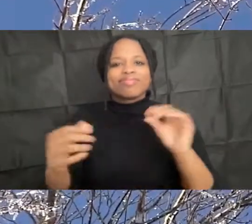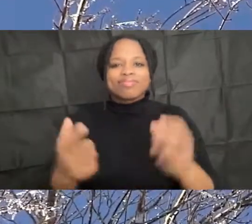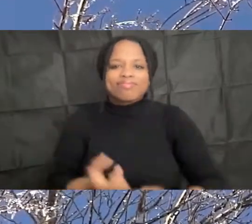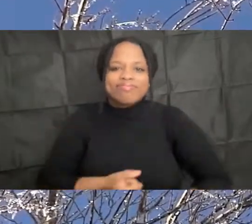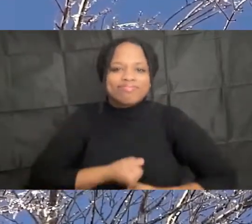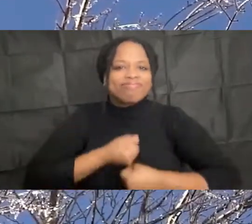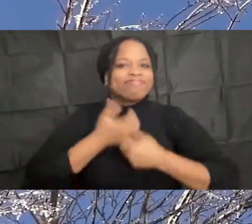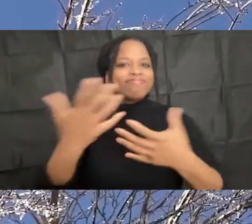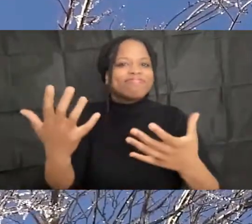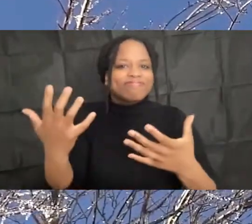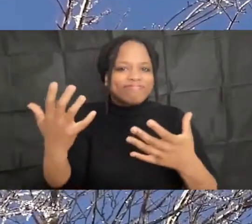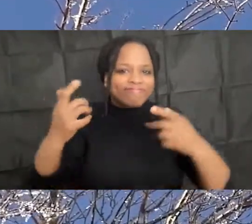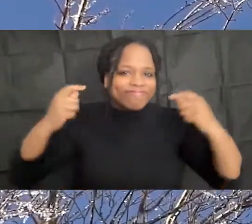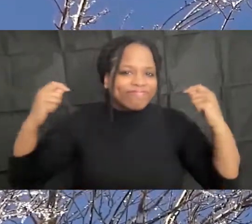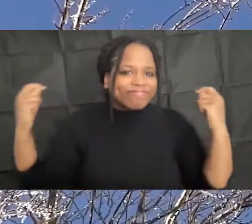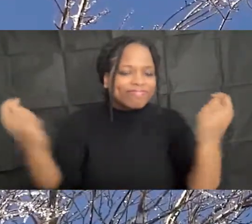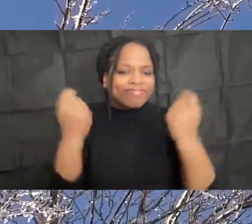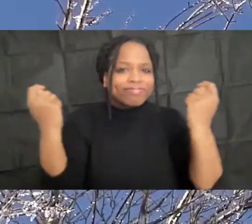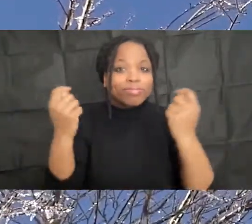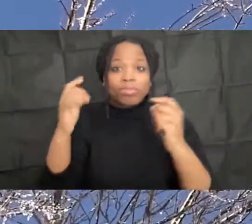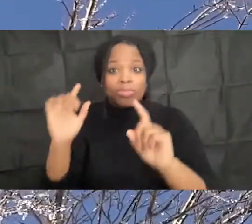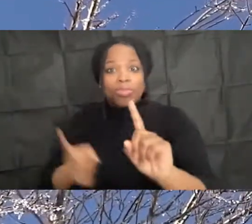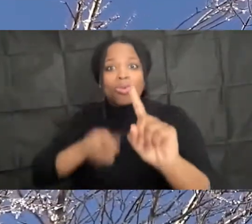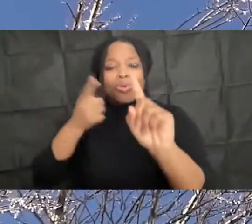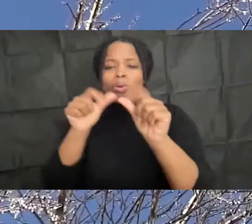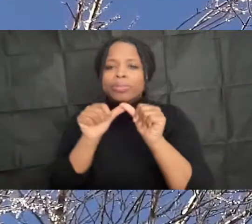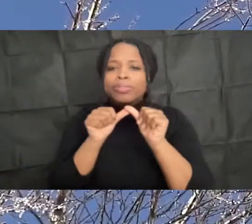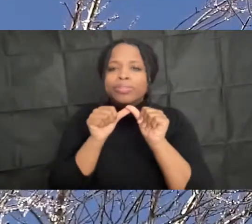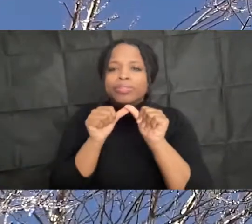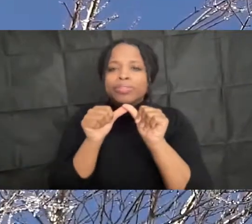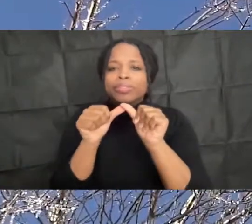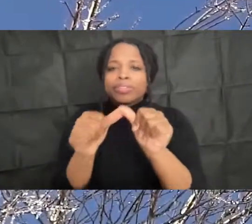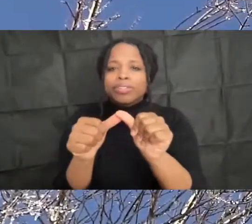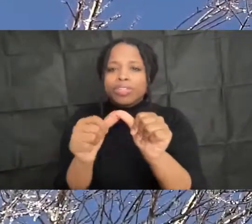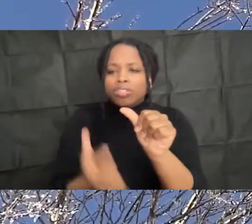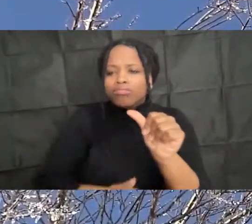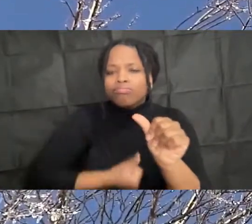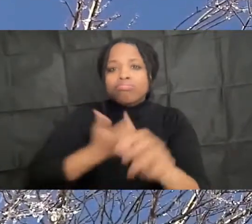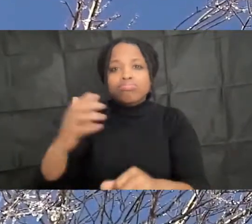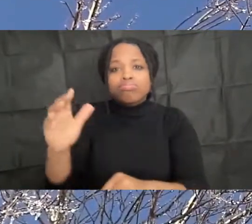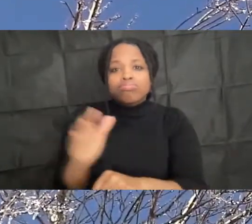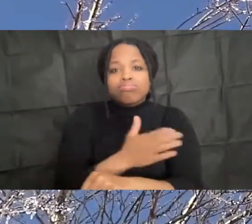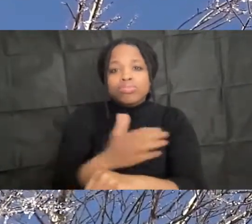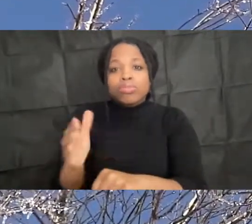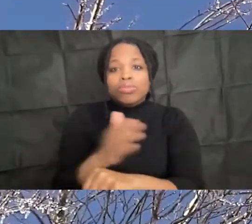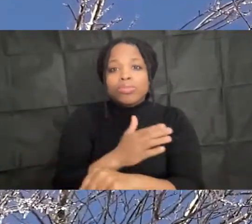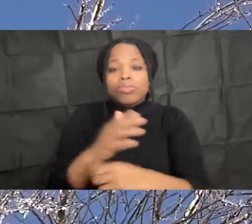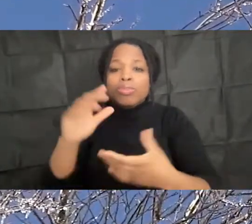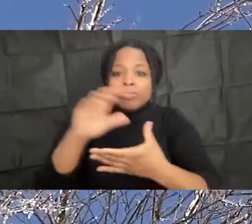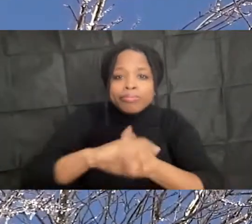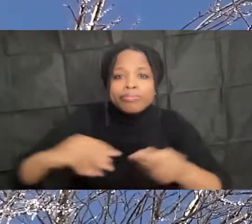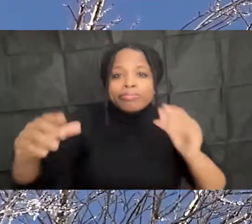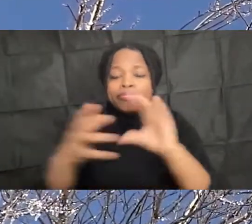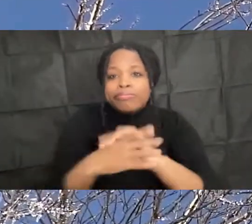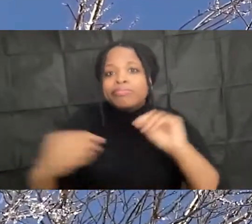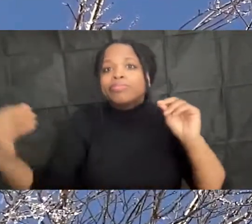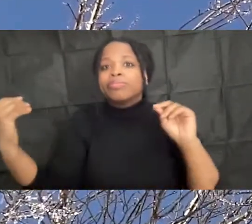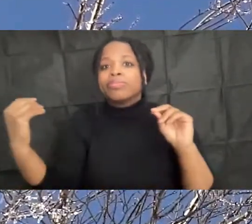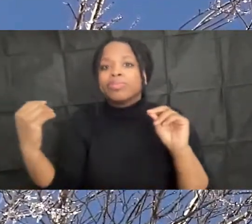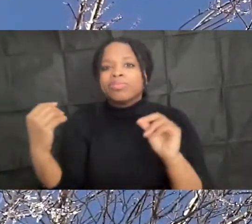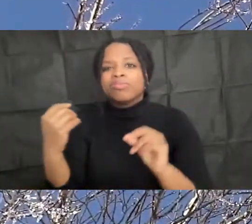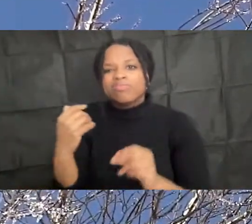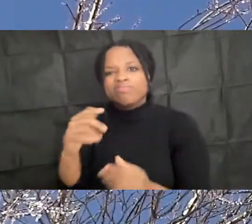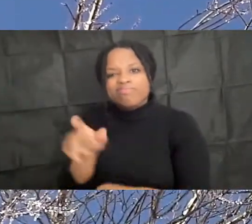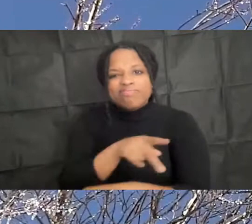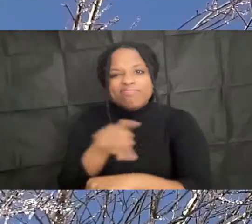we continue our mission to bring stories through songs, dance,